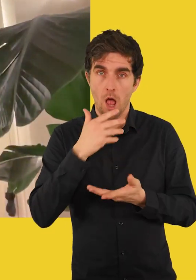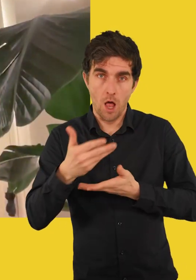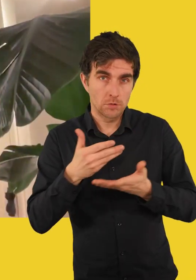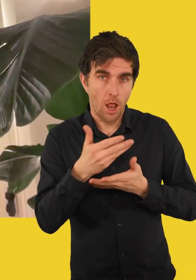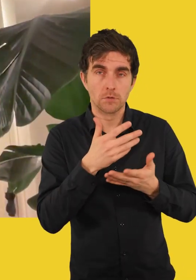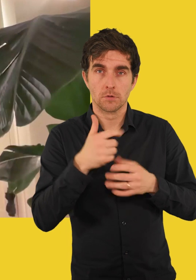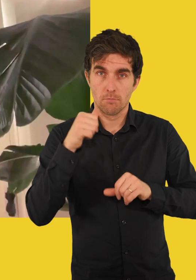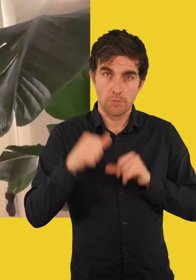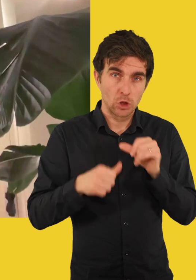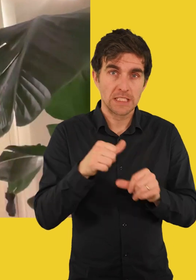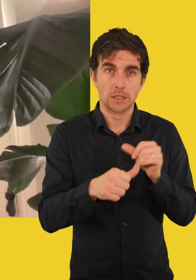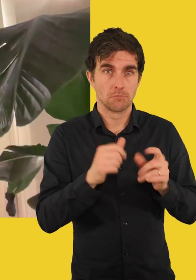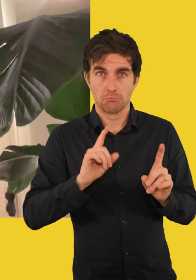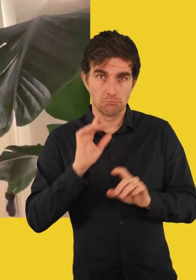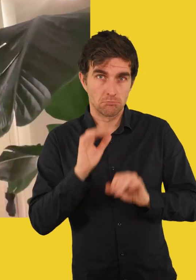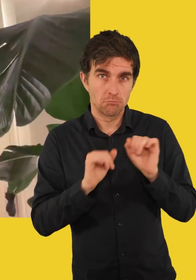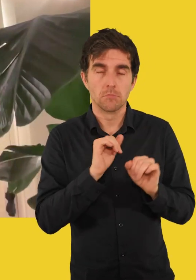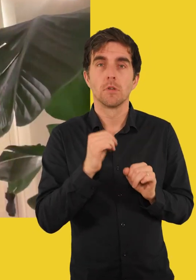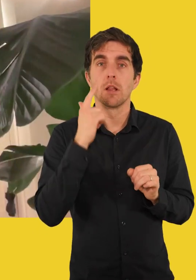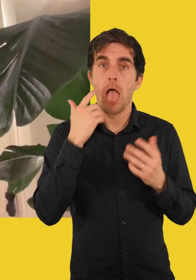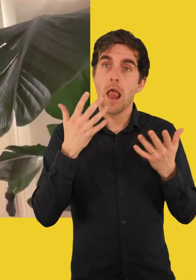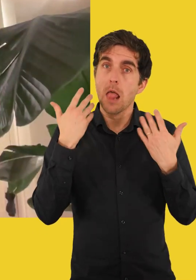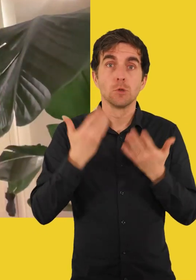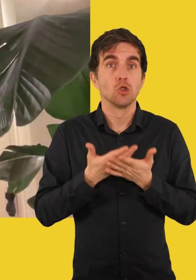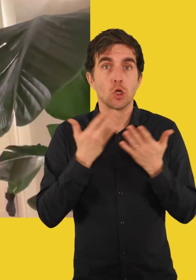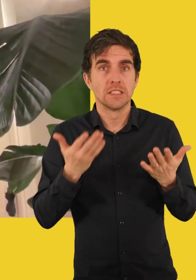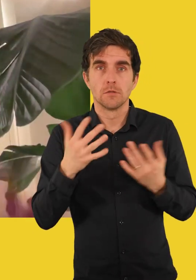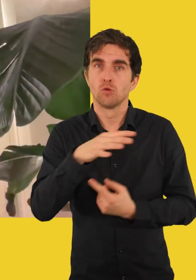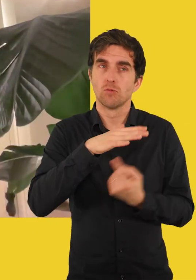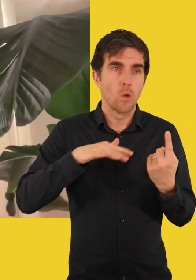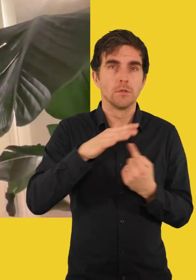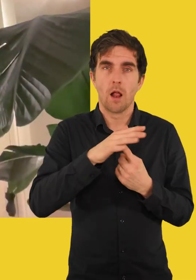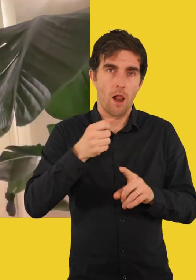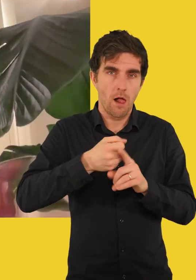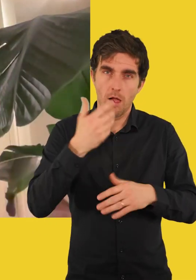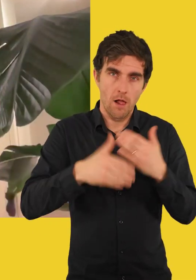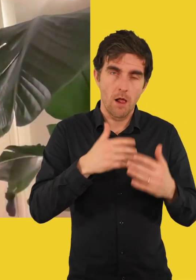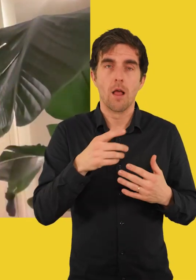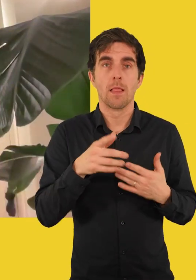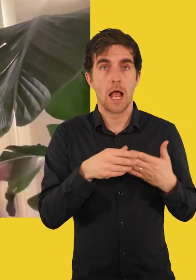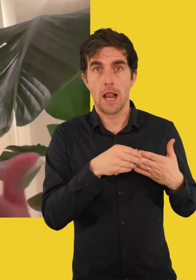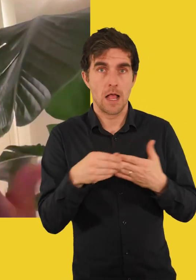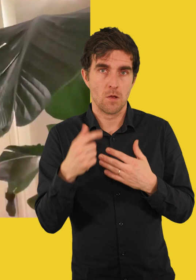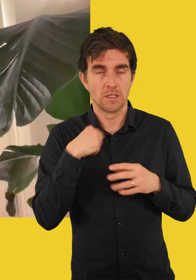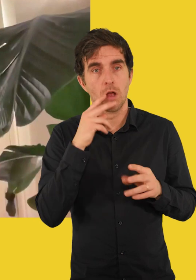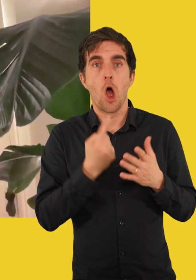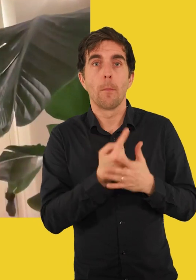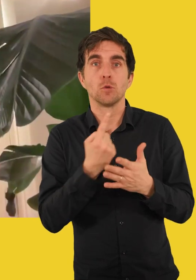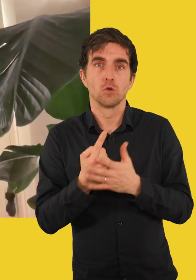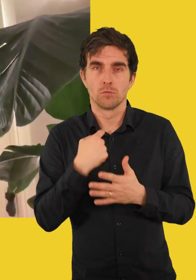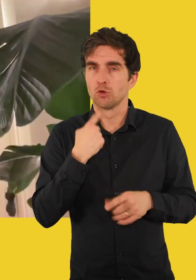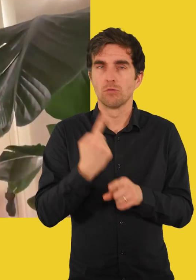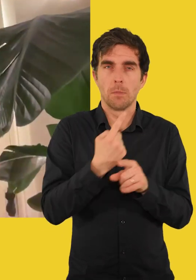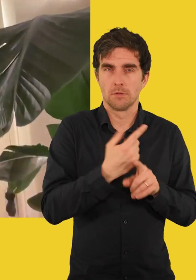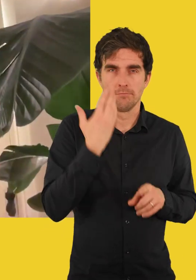where the community consultation process took us to climate justice and to social protection. So we followed that lead, and we saw that opportunity that I was